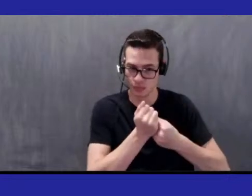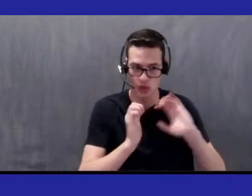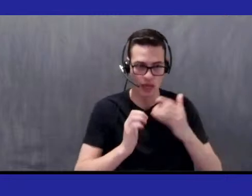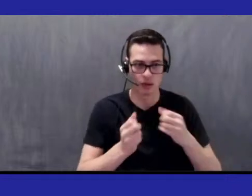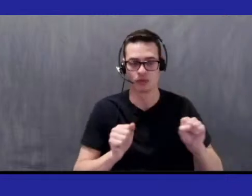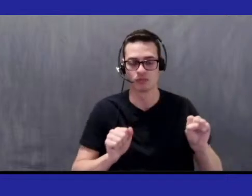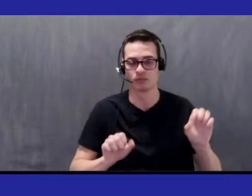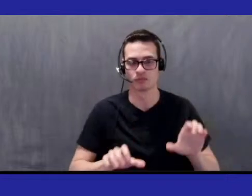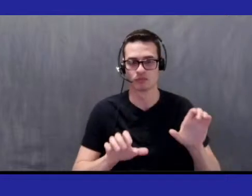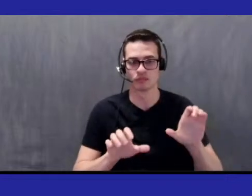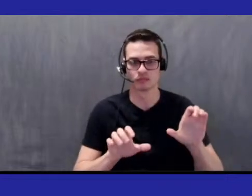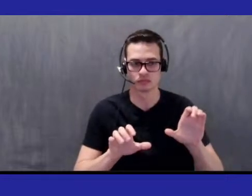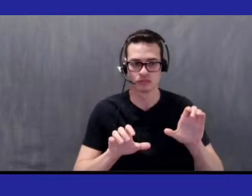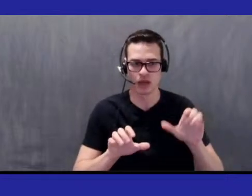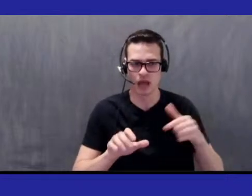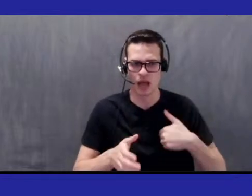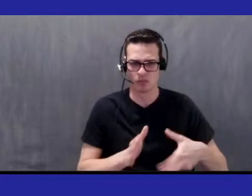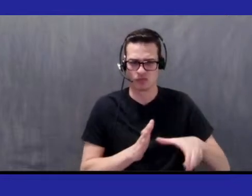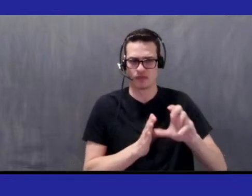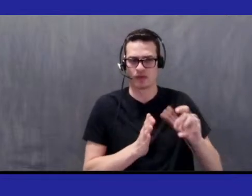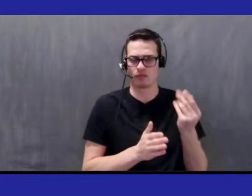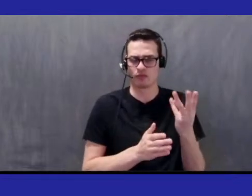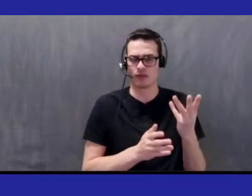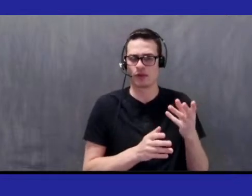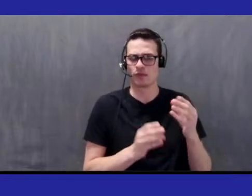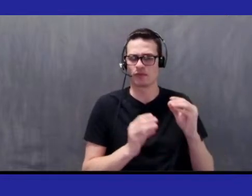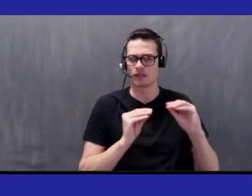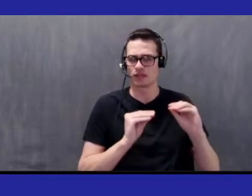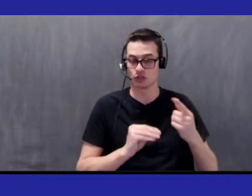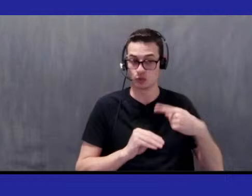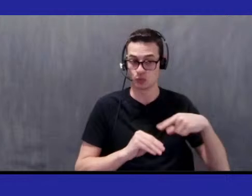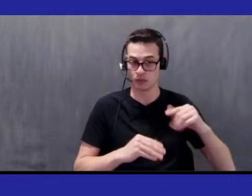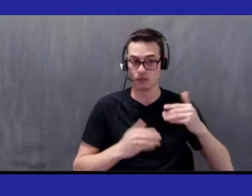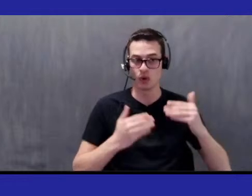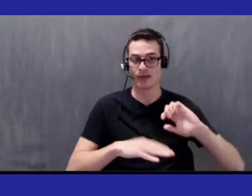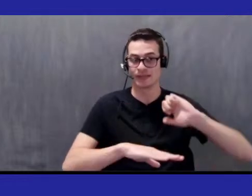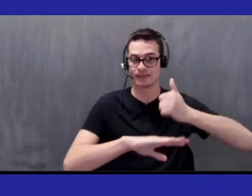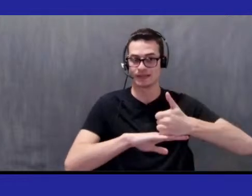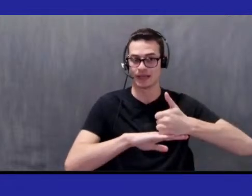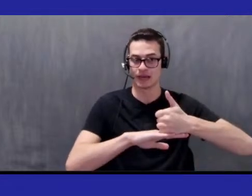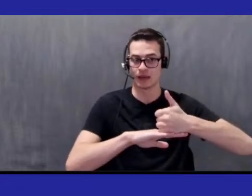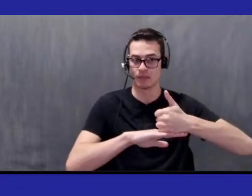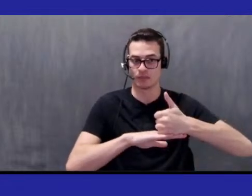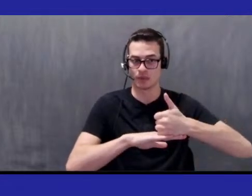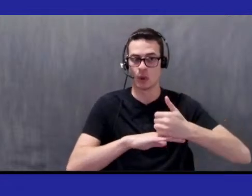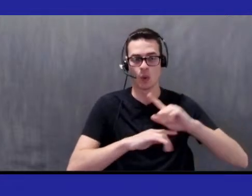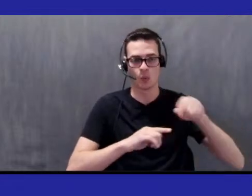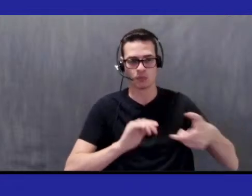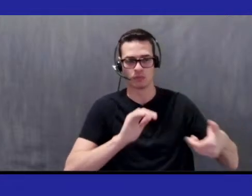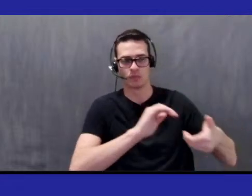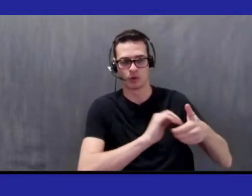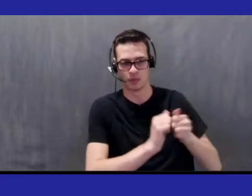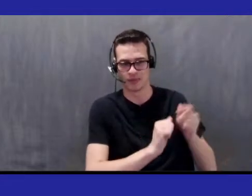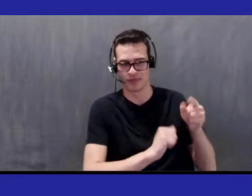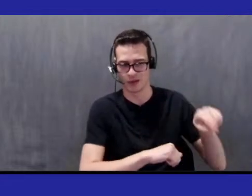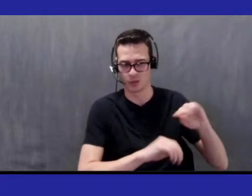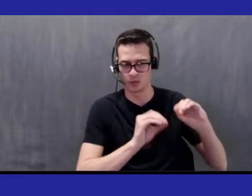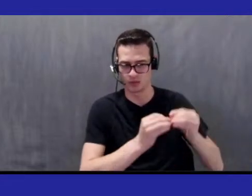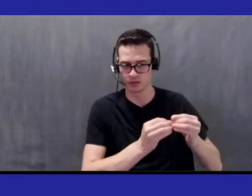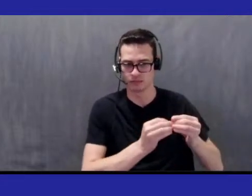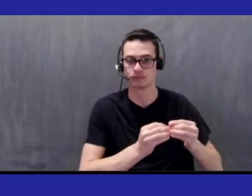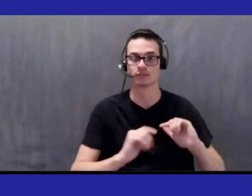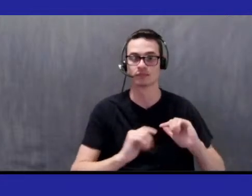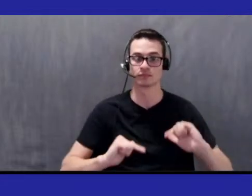And I'm going to review some of the changes we've made as a system as part of this coalition. So one change we made